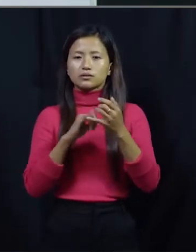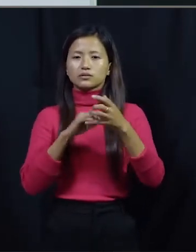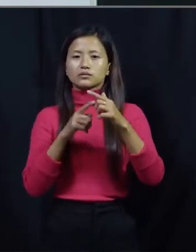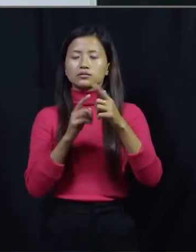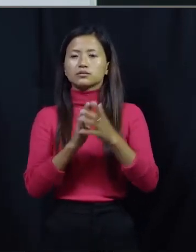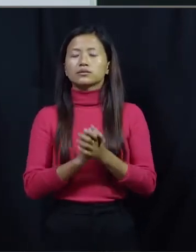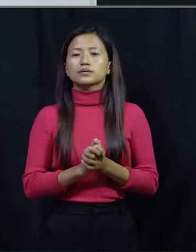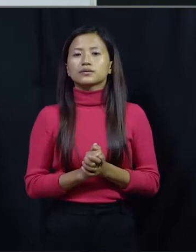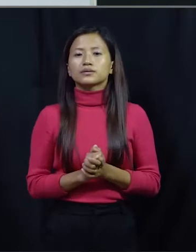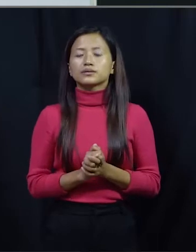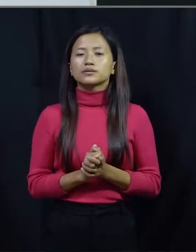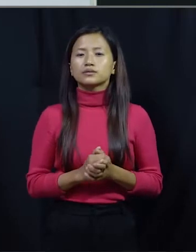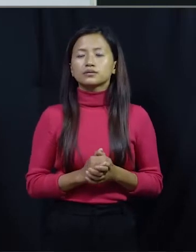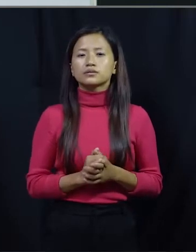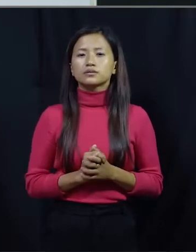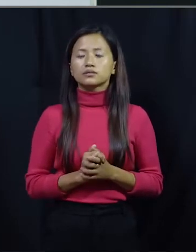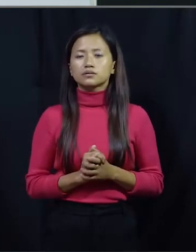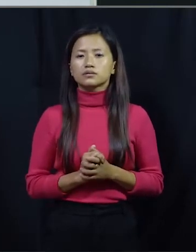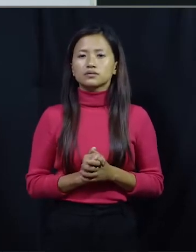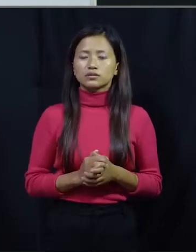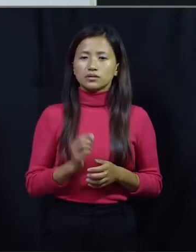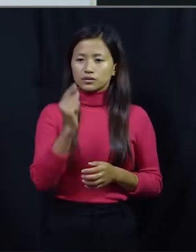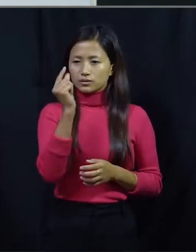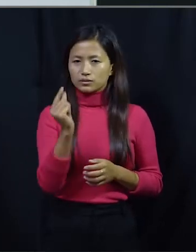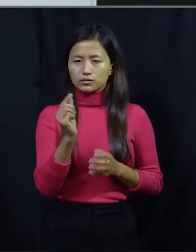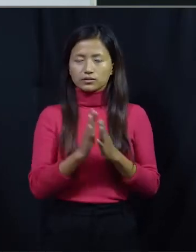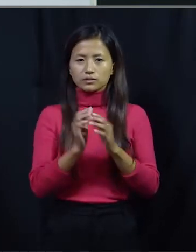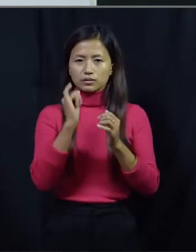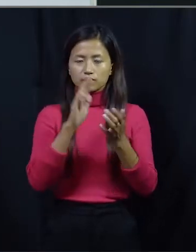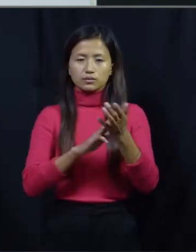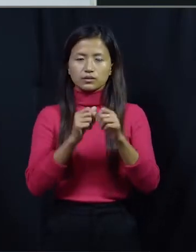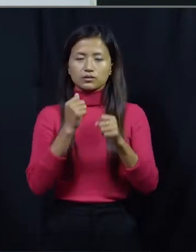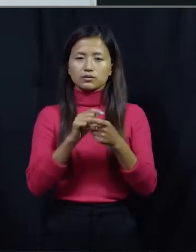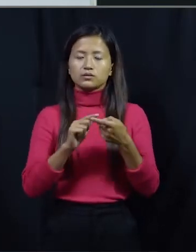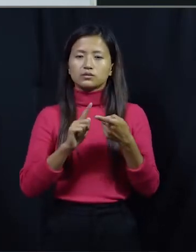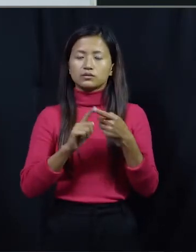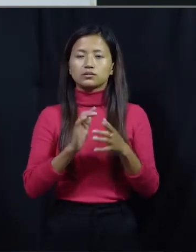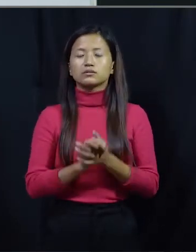means there exists a unique image